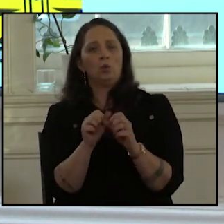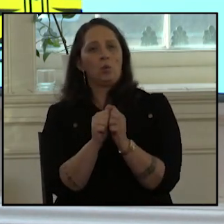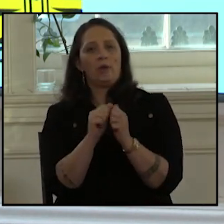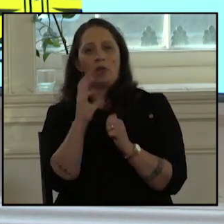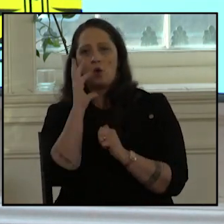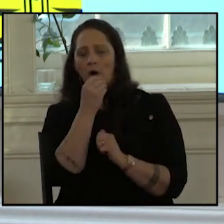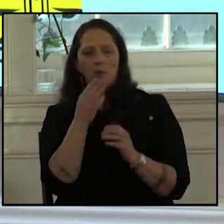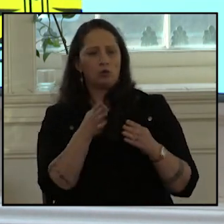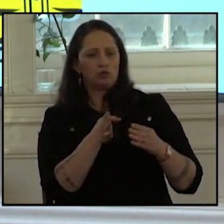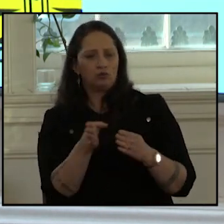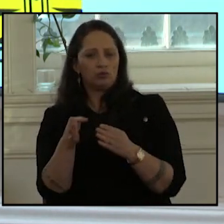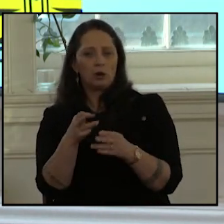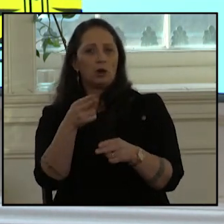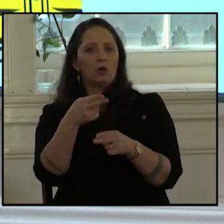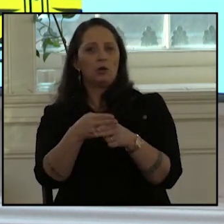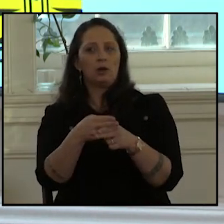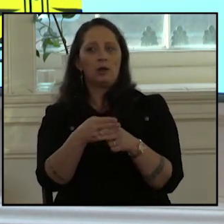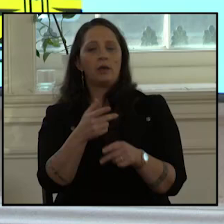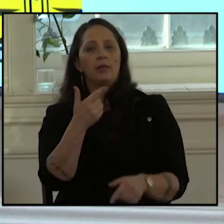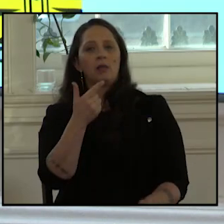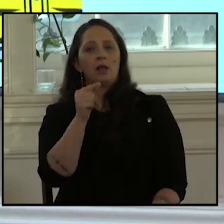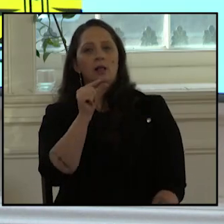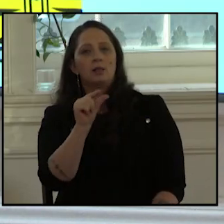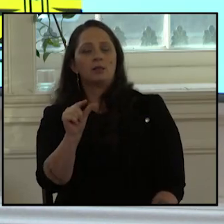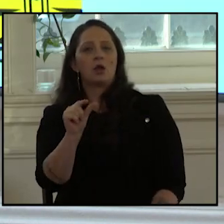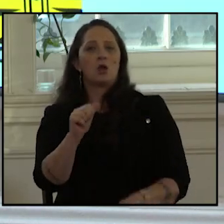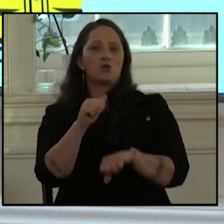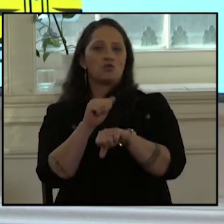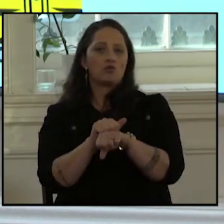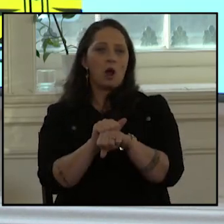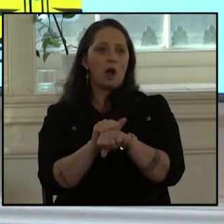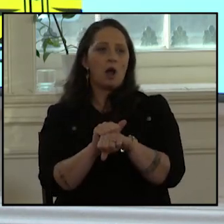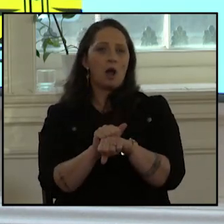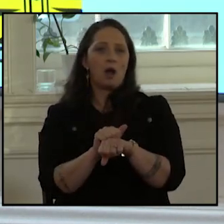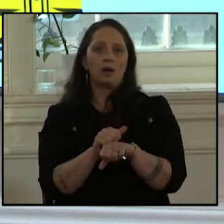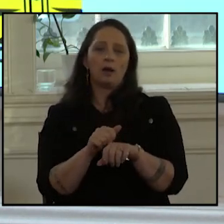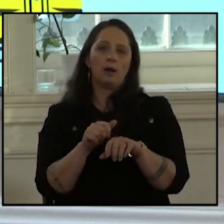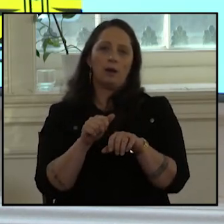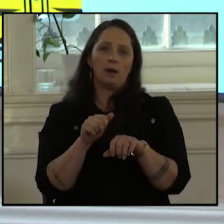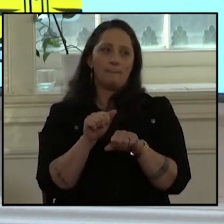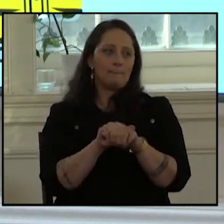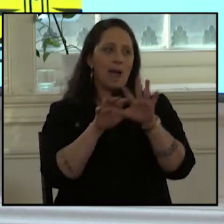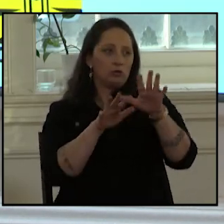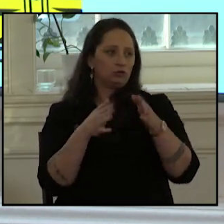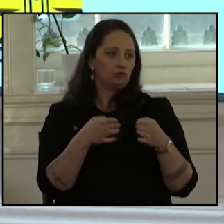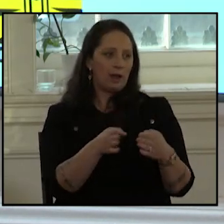incredible trail called the Little Rock Nine Trail. And